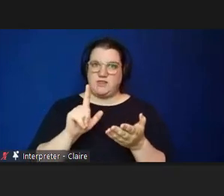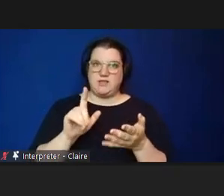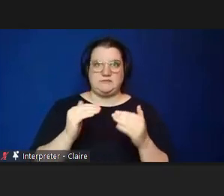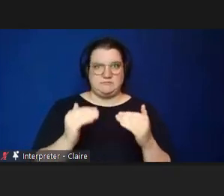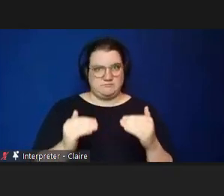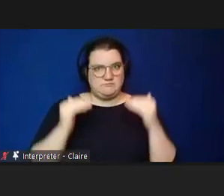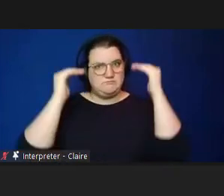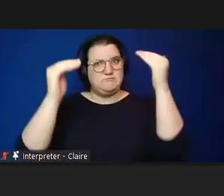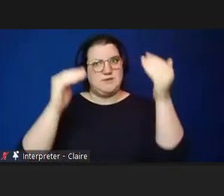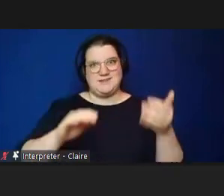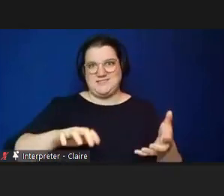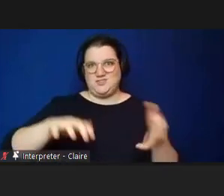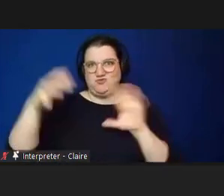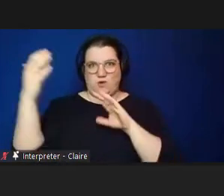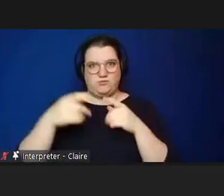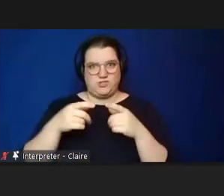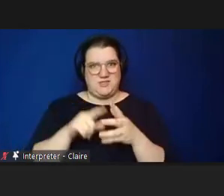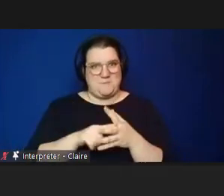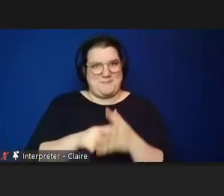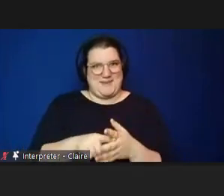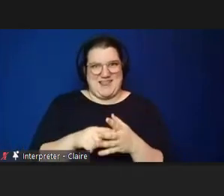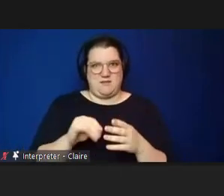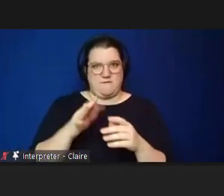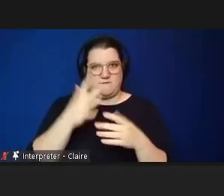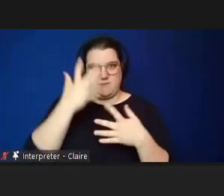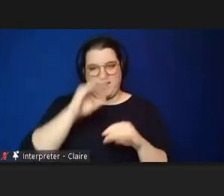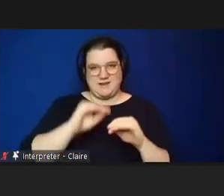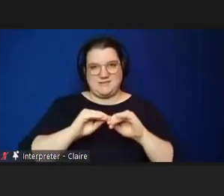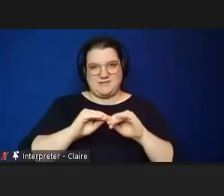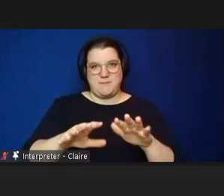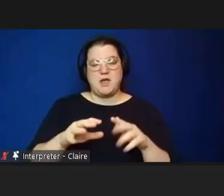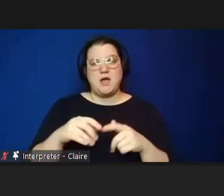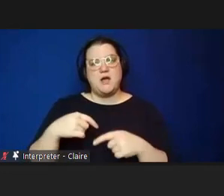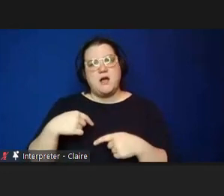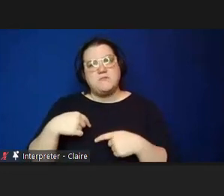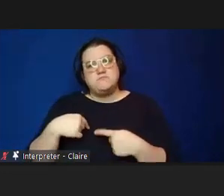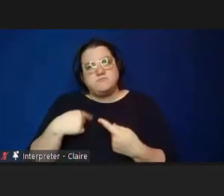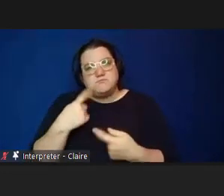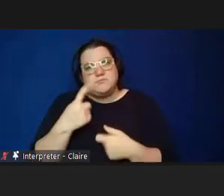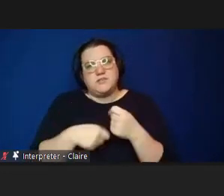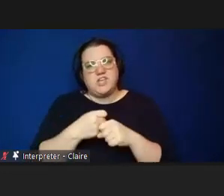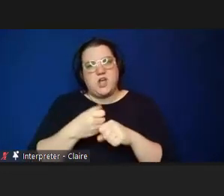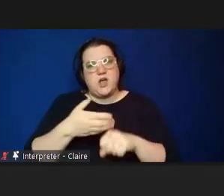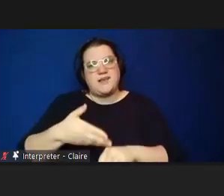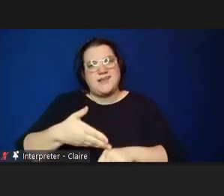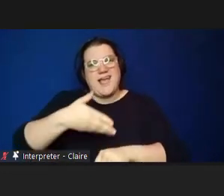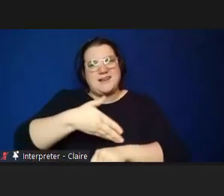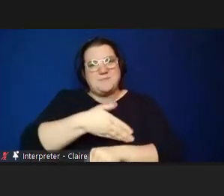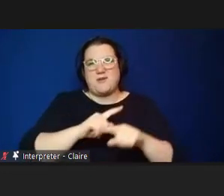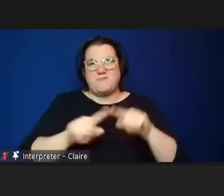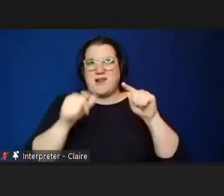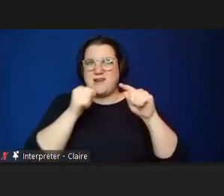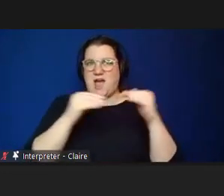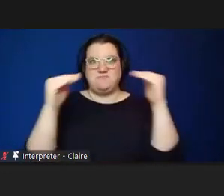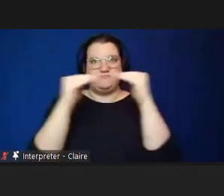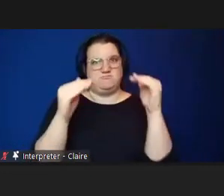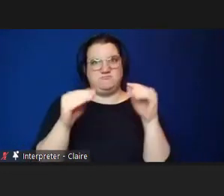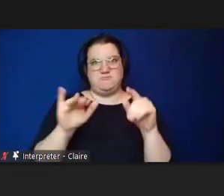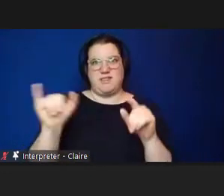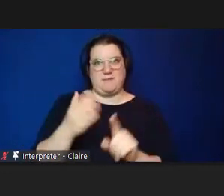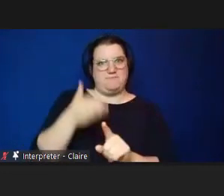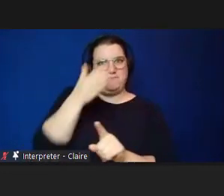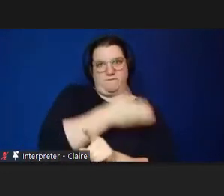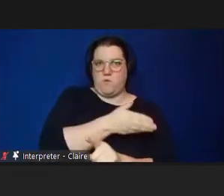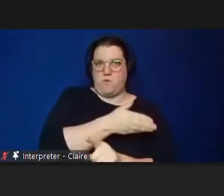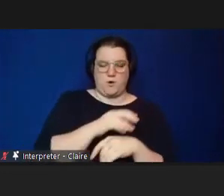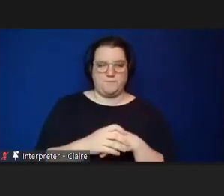pandemic, gradually getting better over the last year, but still not as good as it was before. So access to